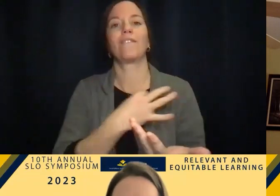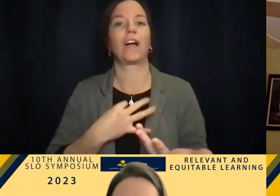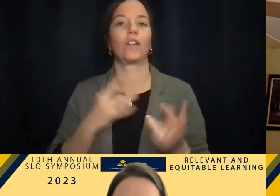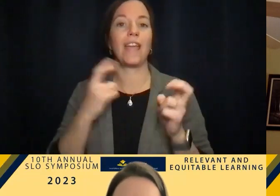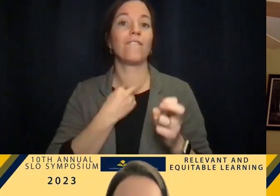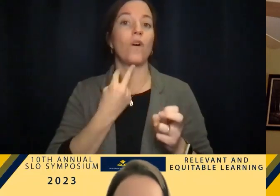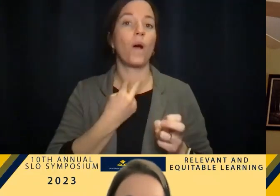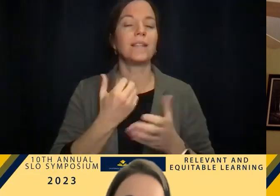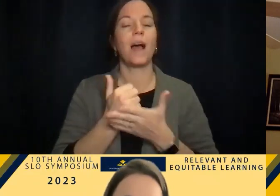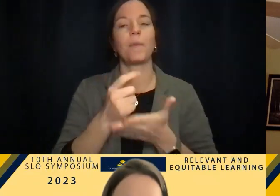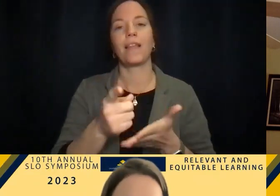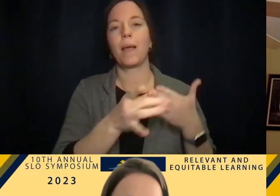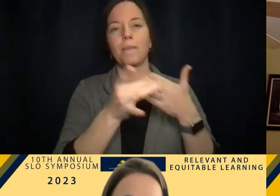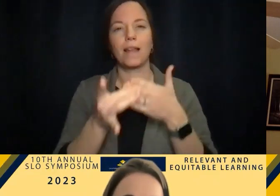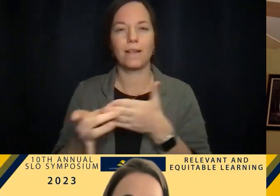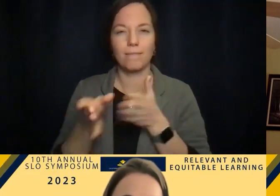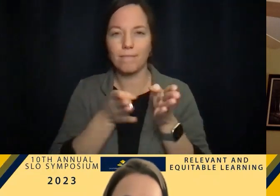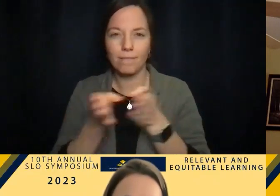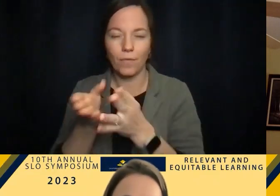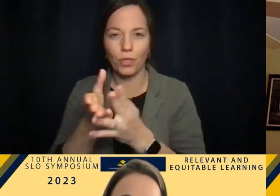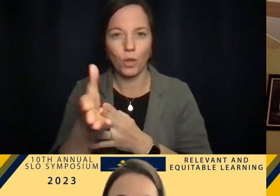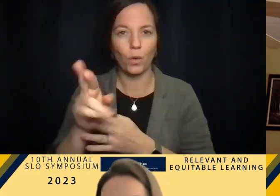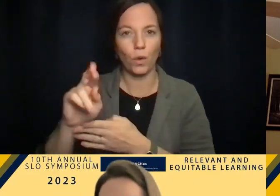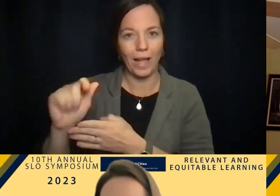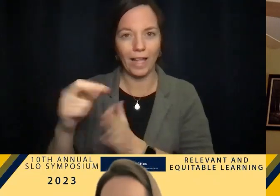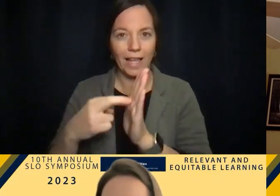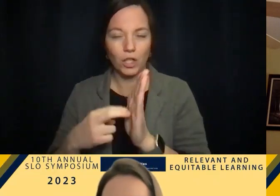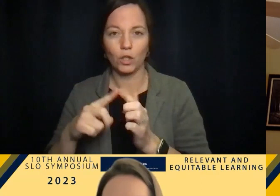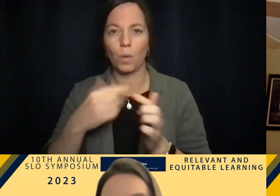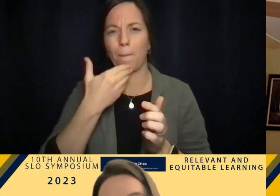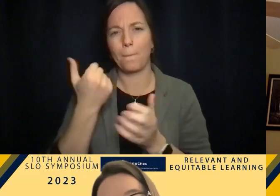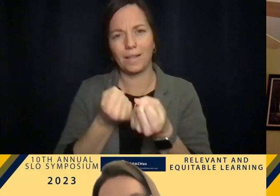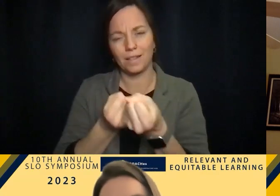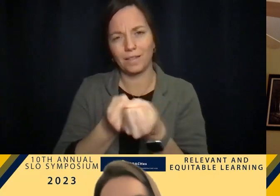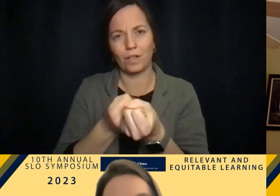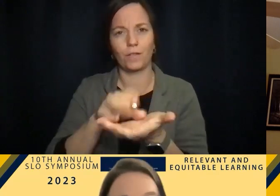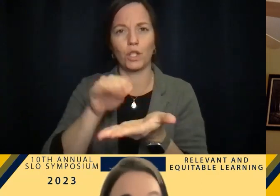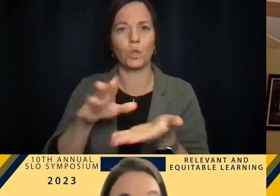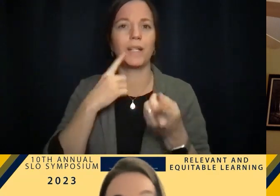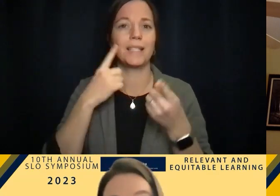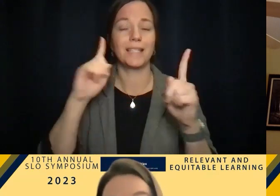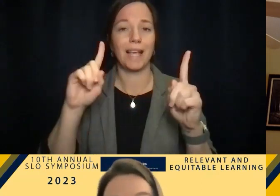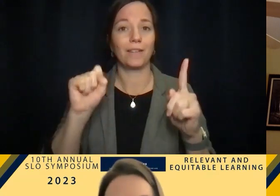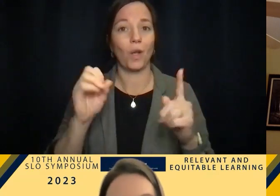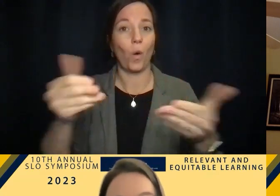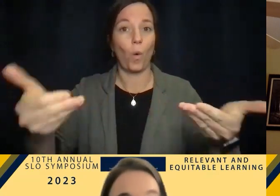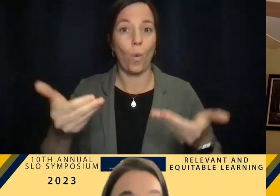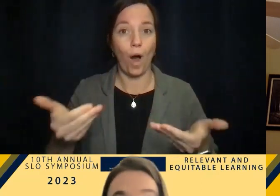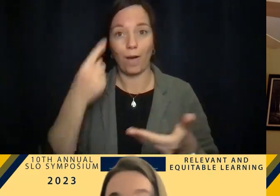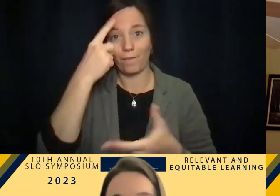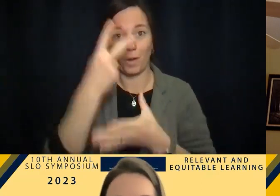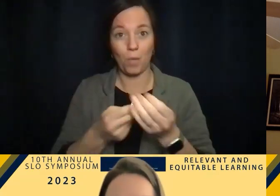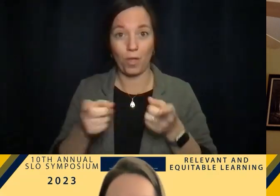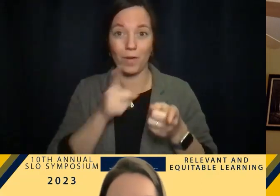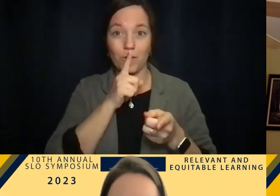and helping them navigate the regulations to best serve and facilitate student success. So welcome to both of you. I'm